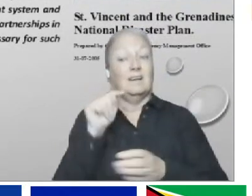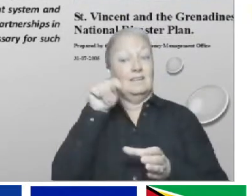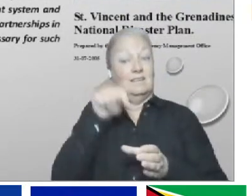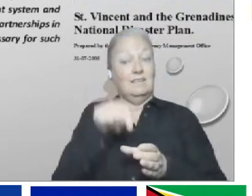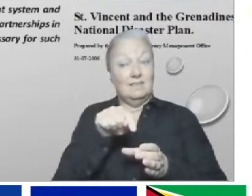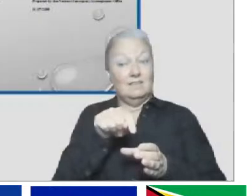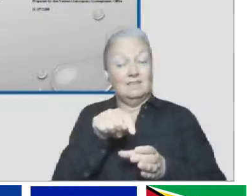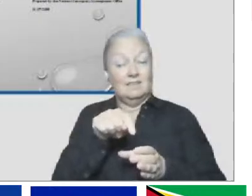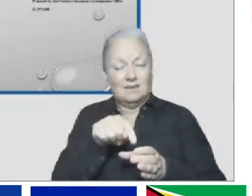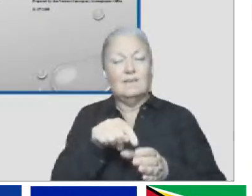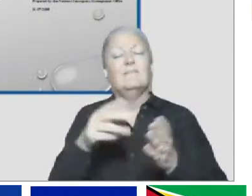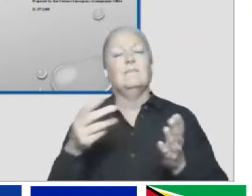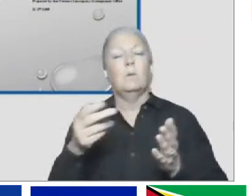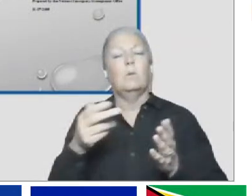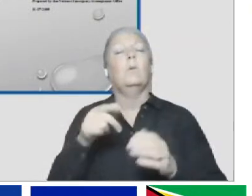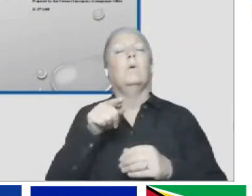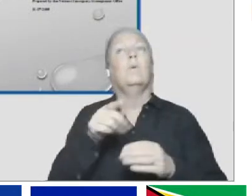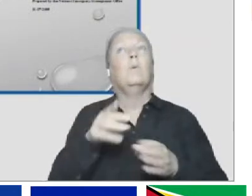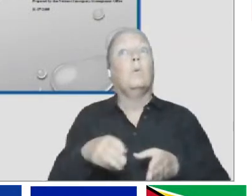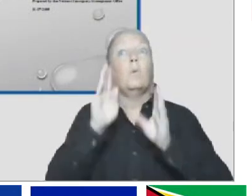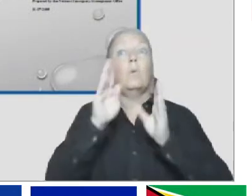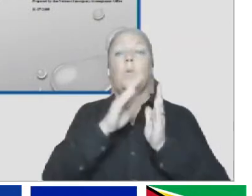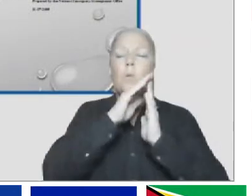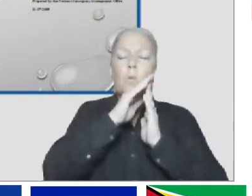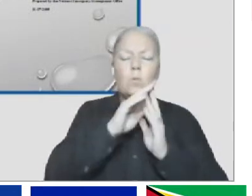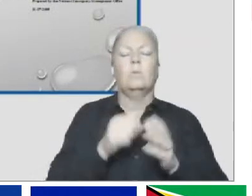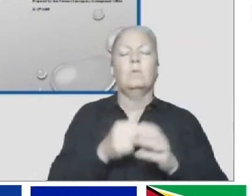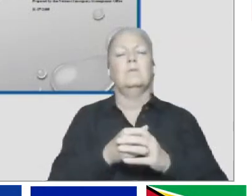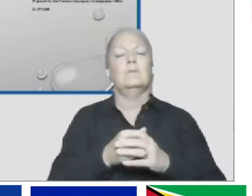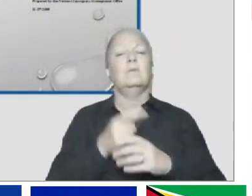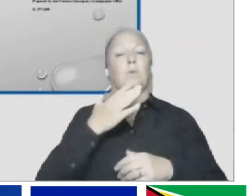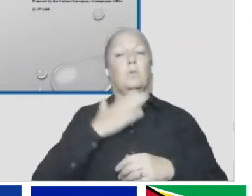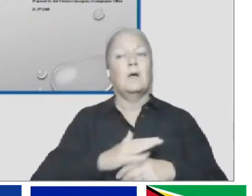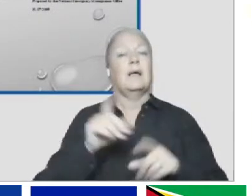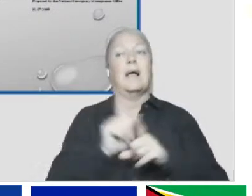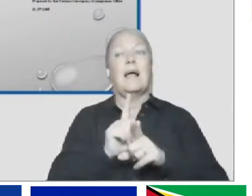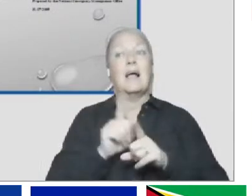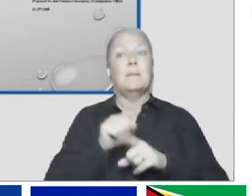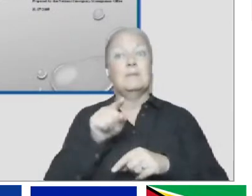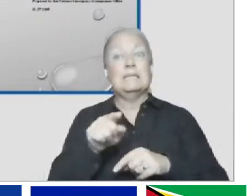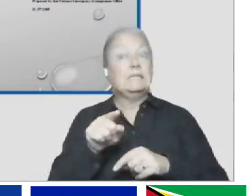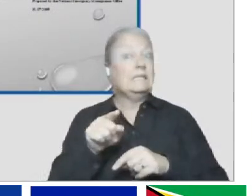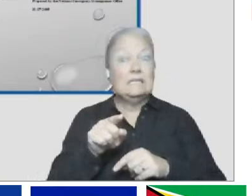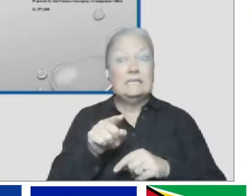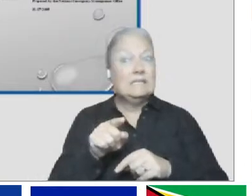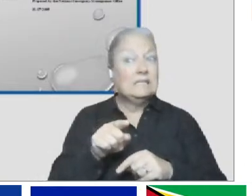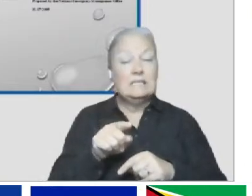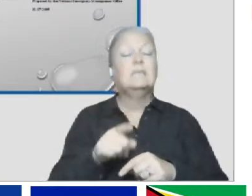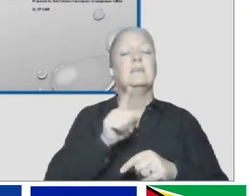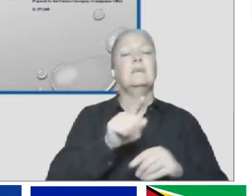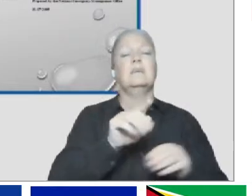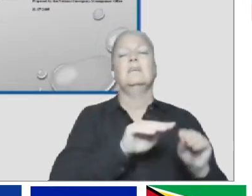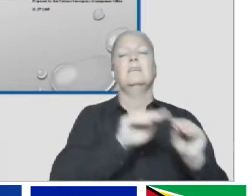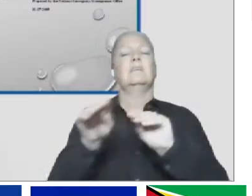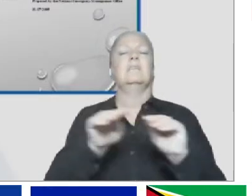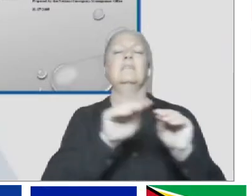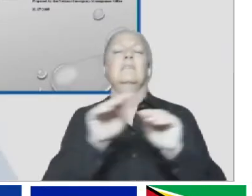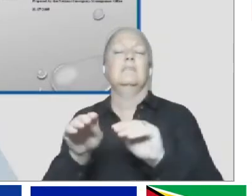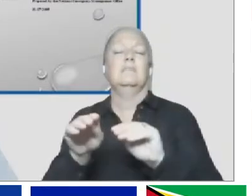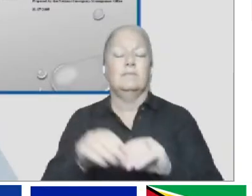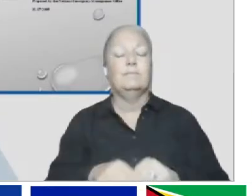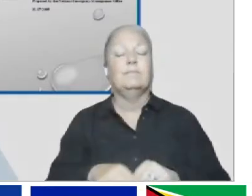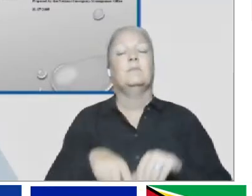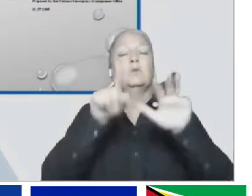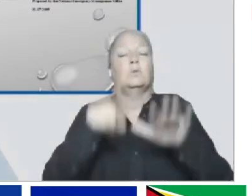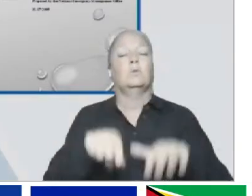the financing of an immediate post-disaster response. In June 2019, extensive exercises as part